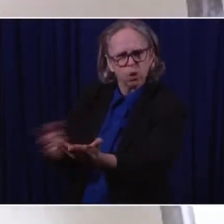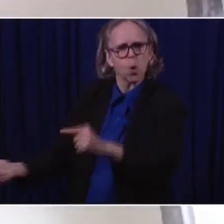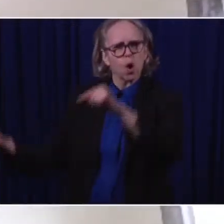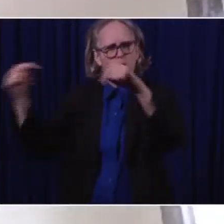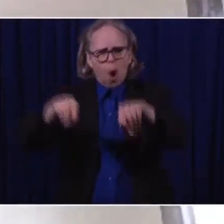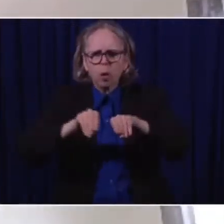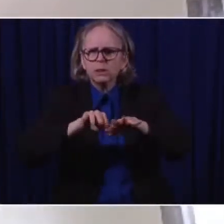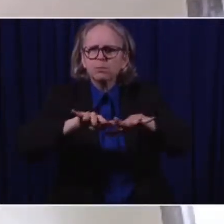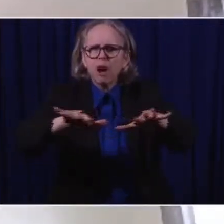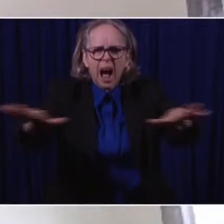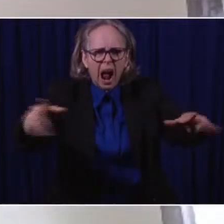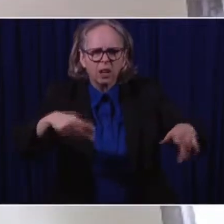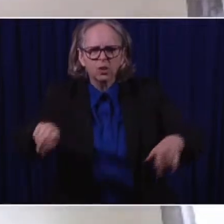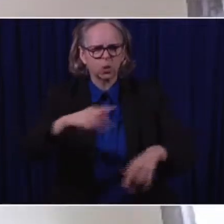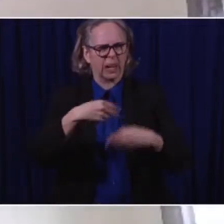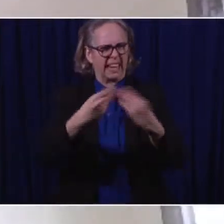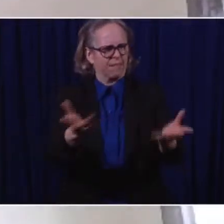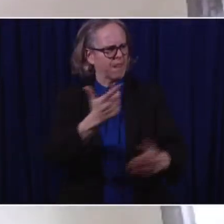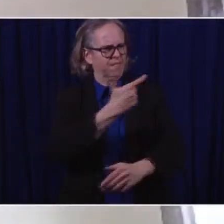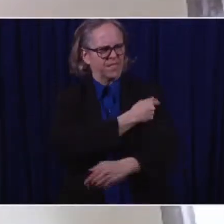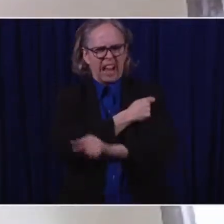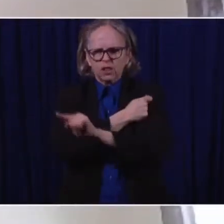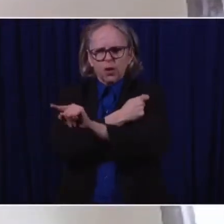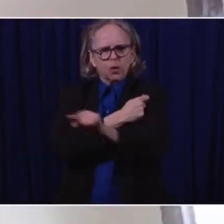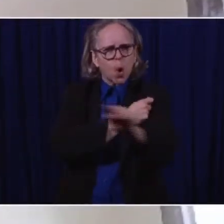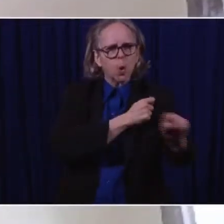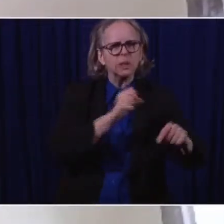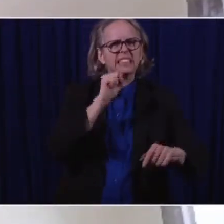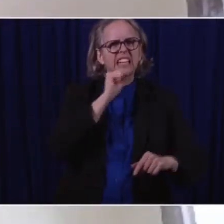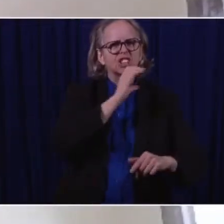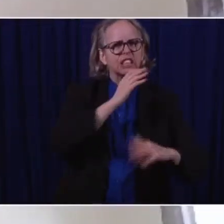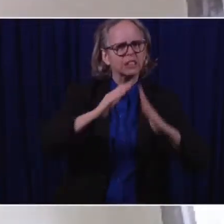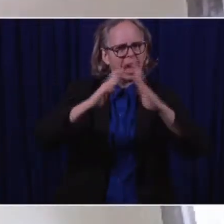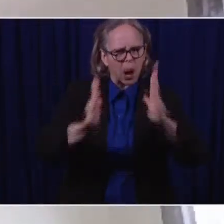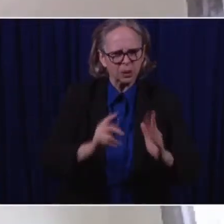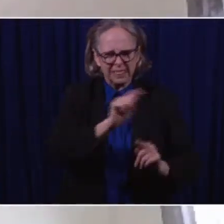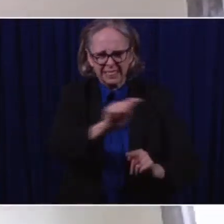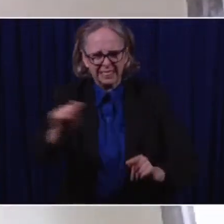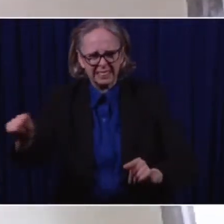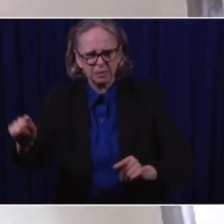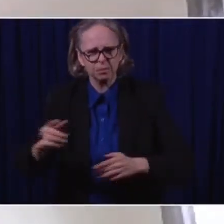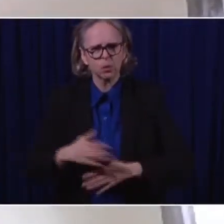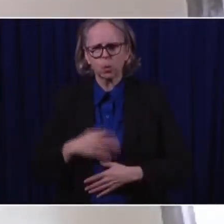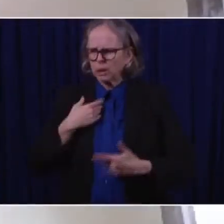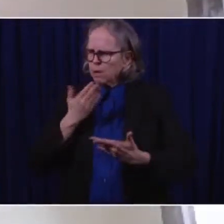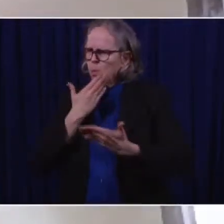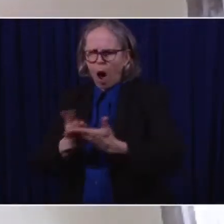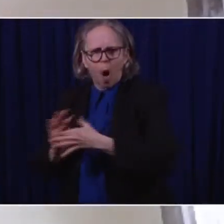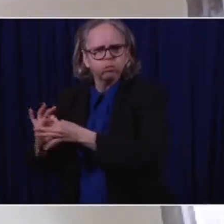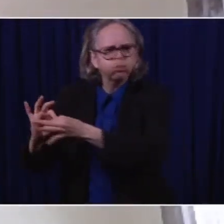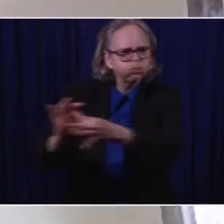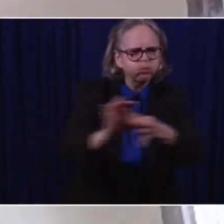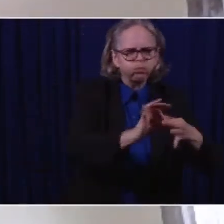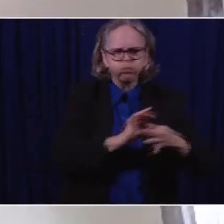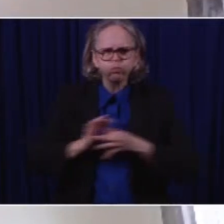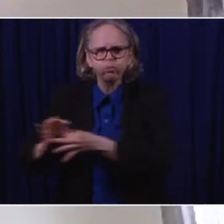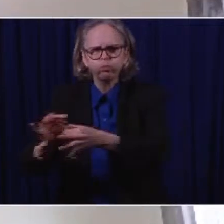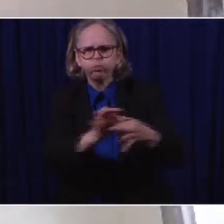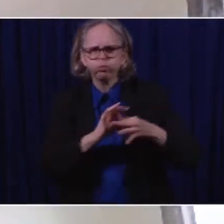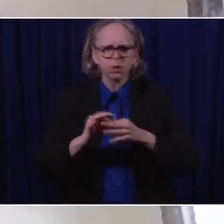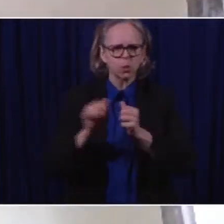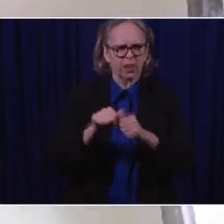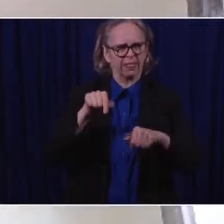logistics, and all the things that we need to do to be sure that this is a really good day and good experience. Also on site, we have our local